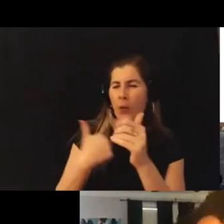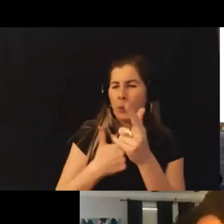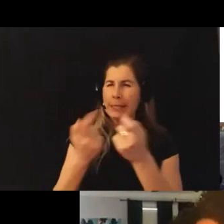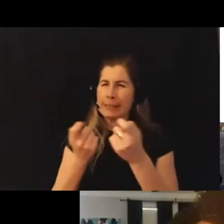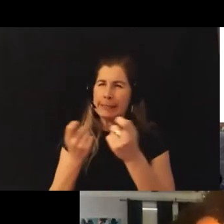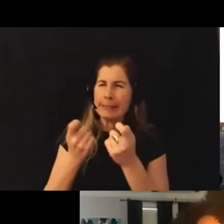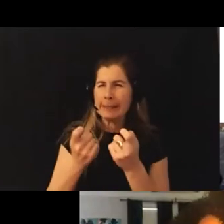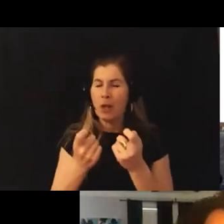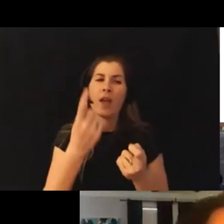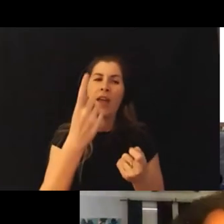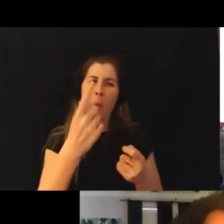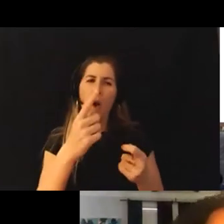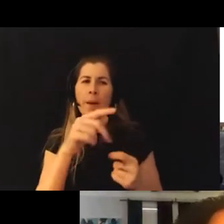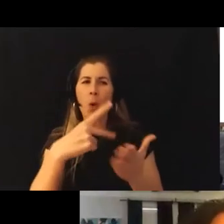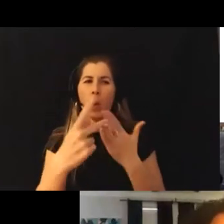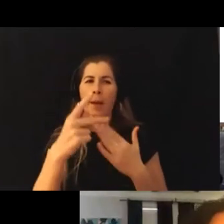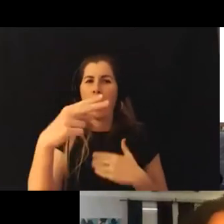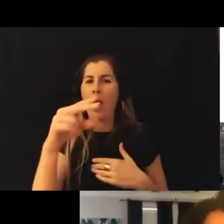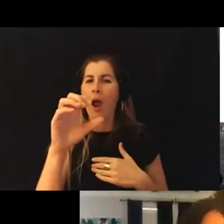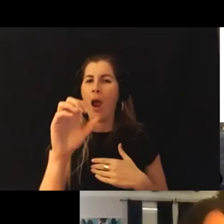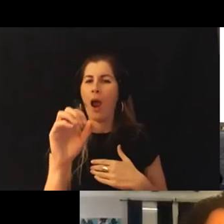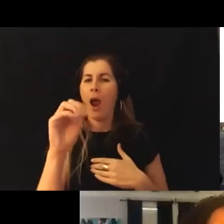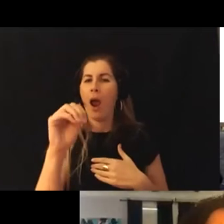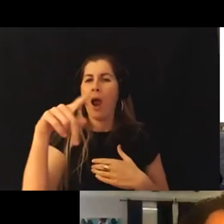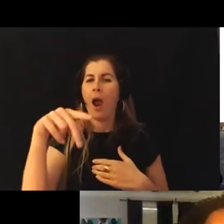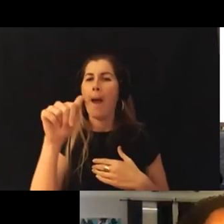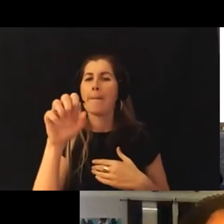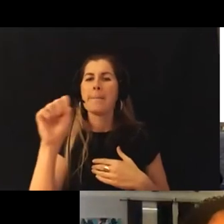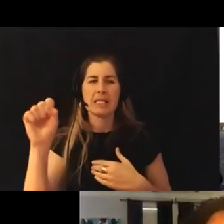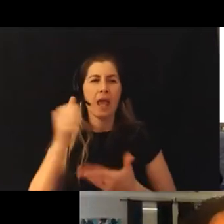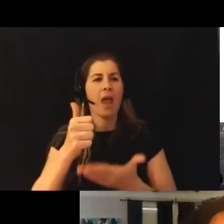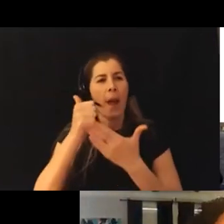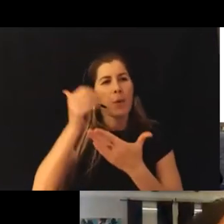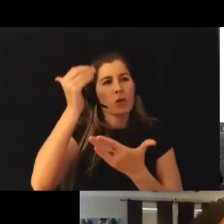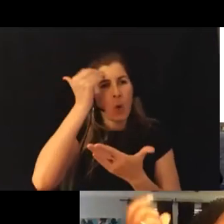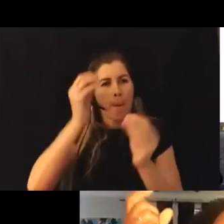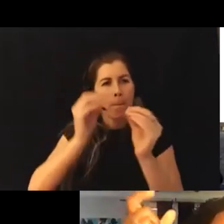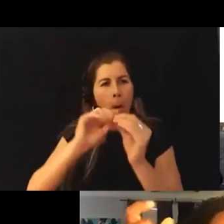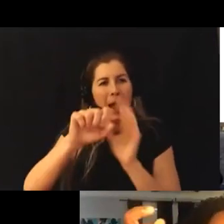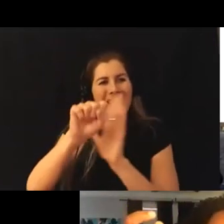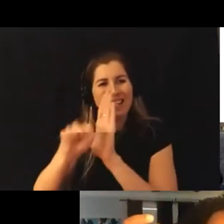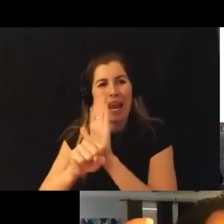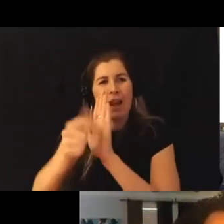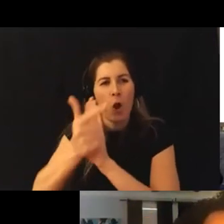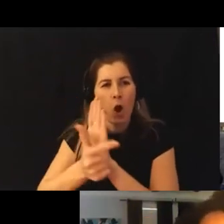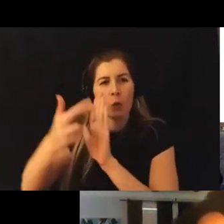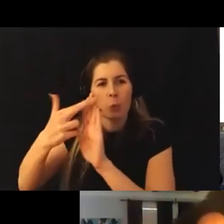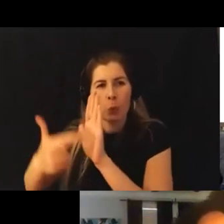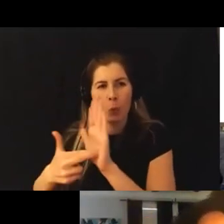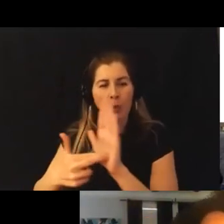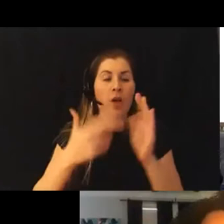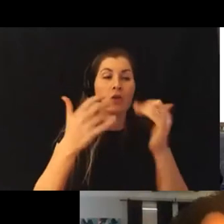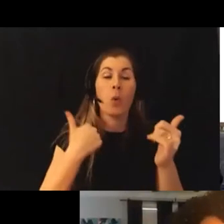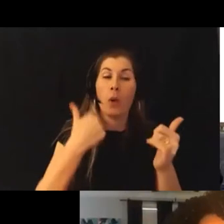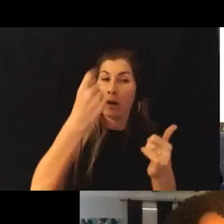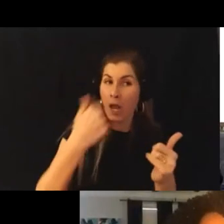program called Compass that really helps to navigate those state standards. And so we are focusing on the artistic process